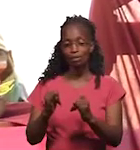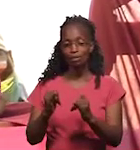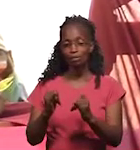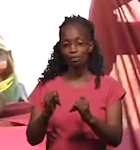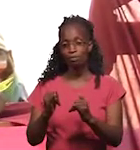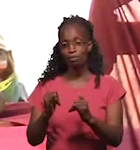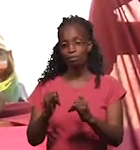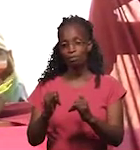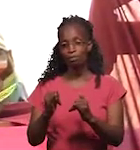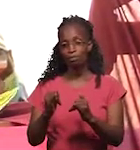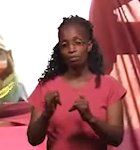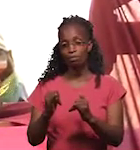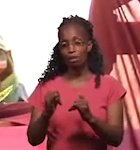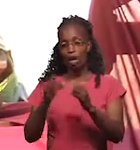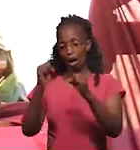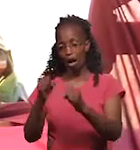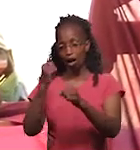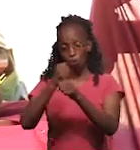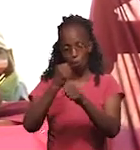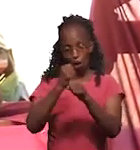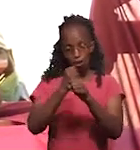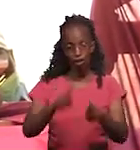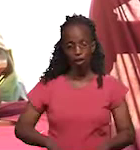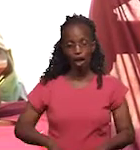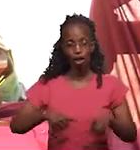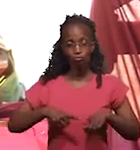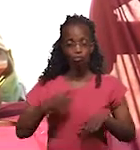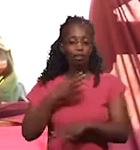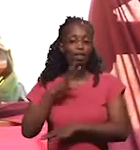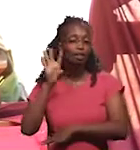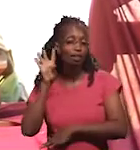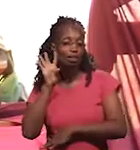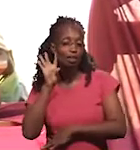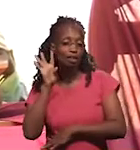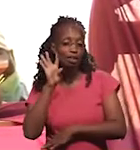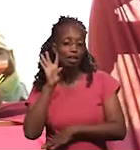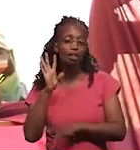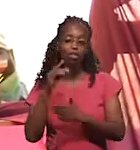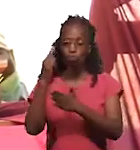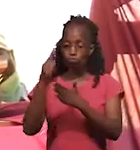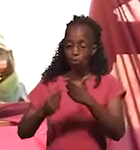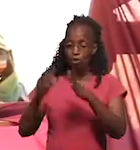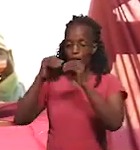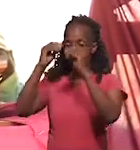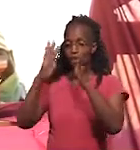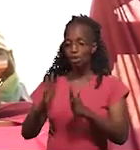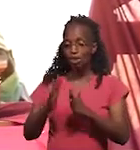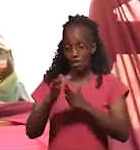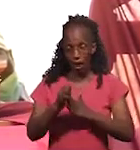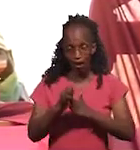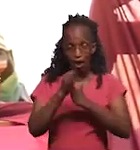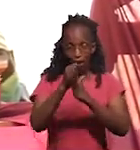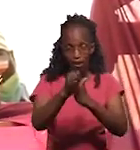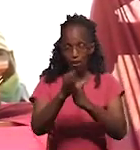effort into your life and listen to what the teachers are guiding